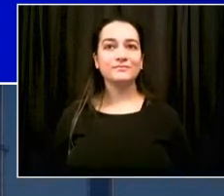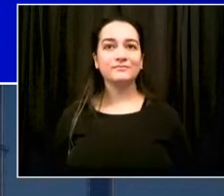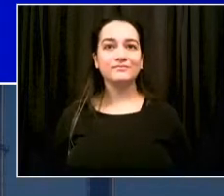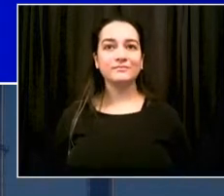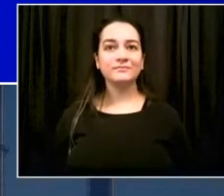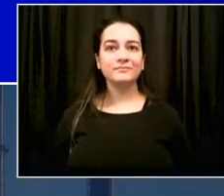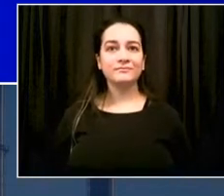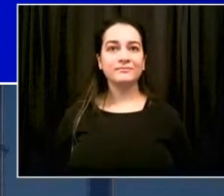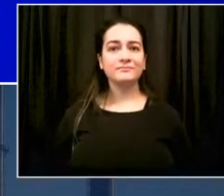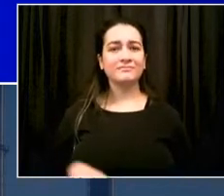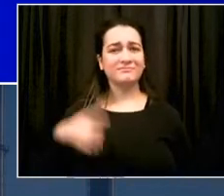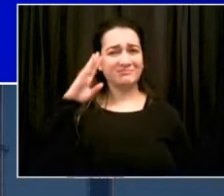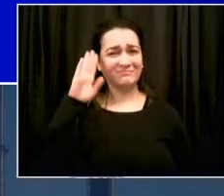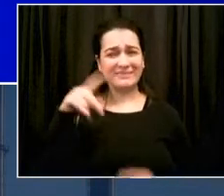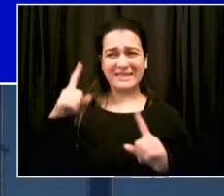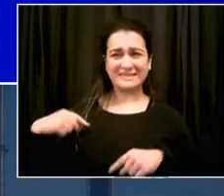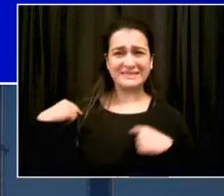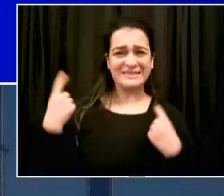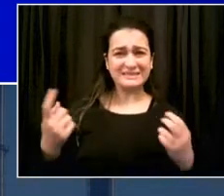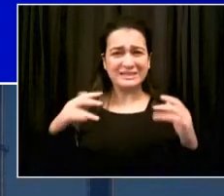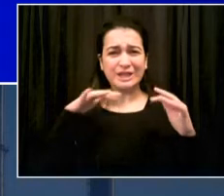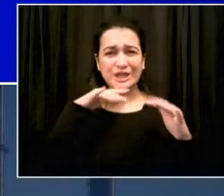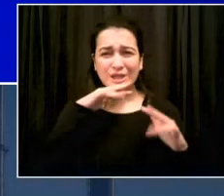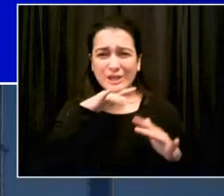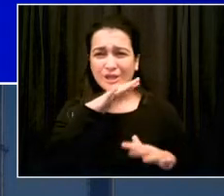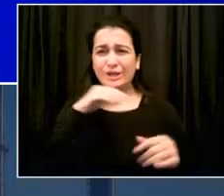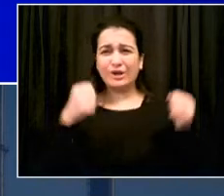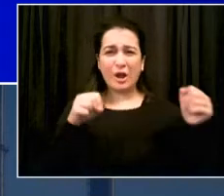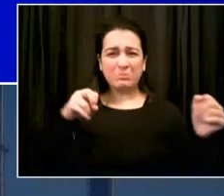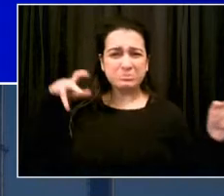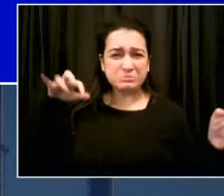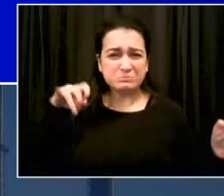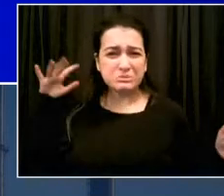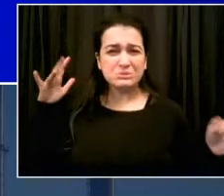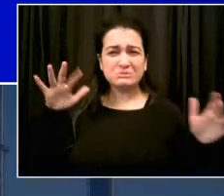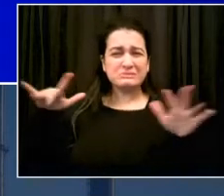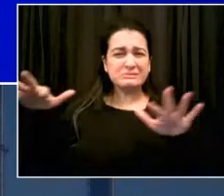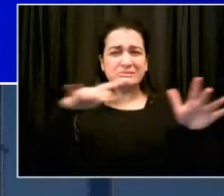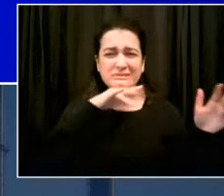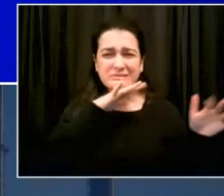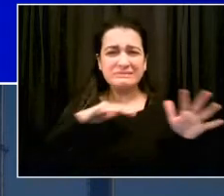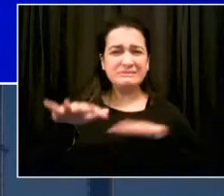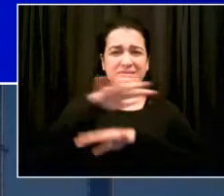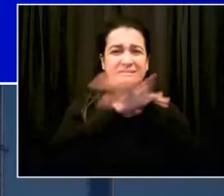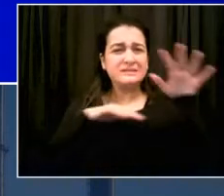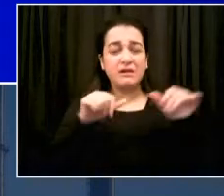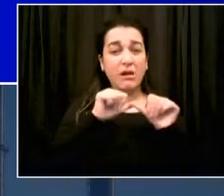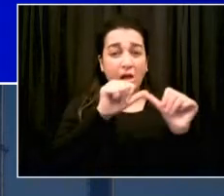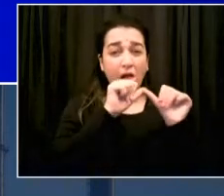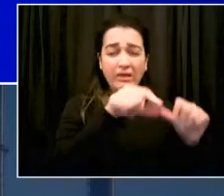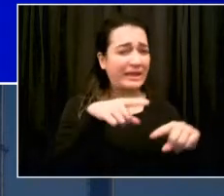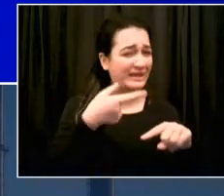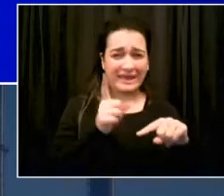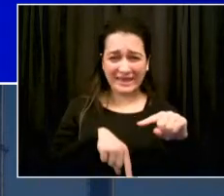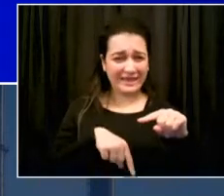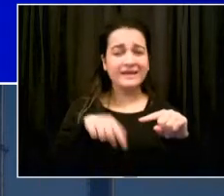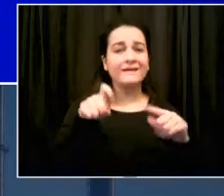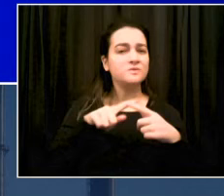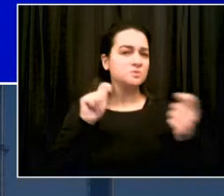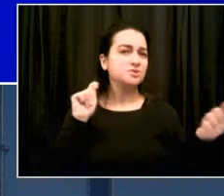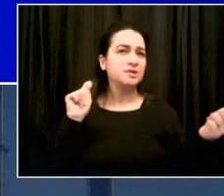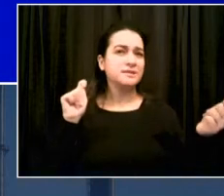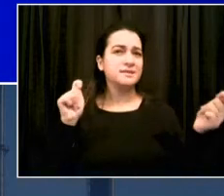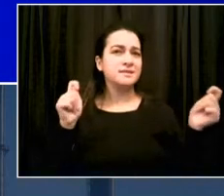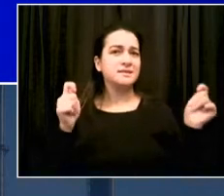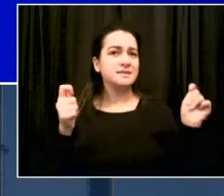unfairly, and we have to do very different things in the future. By taking stock of what has been, it will allow us to